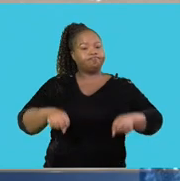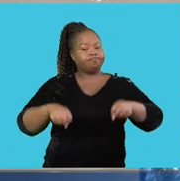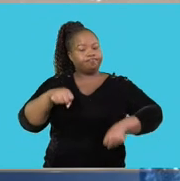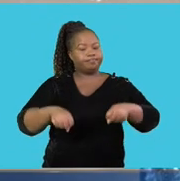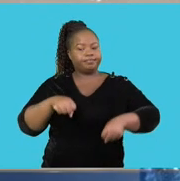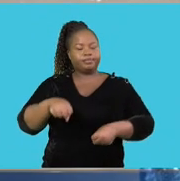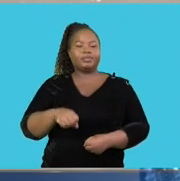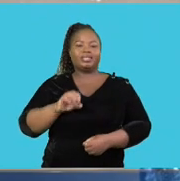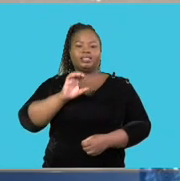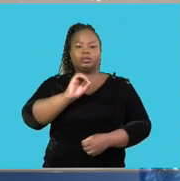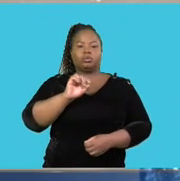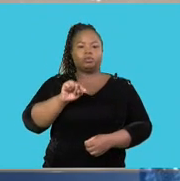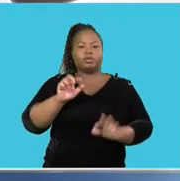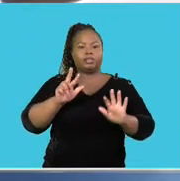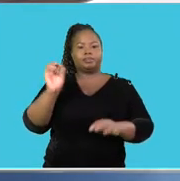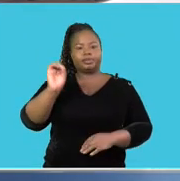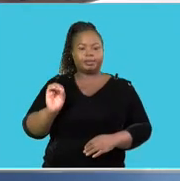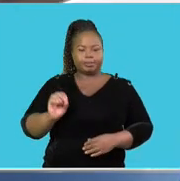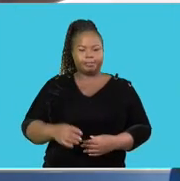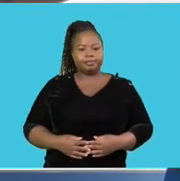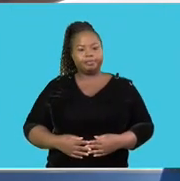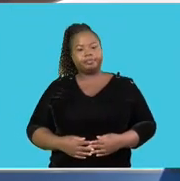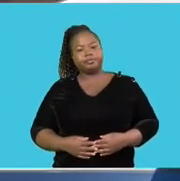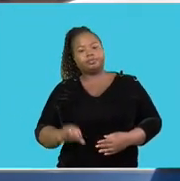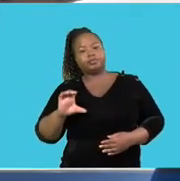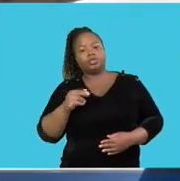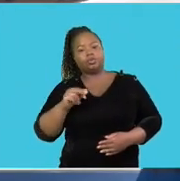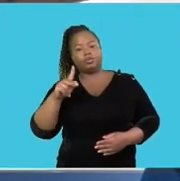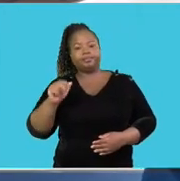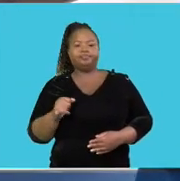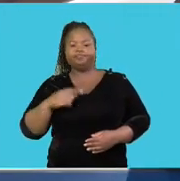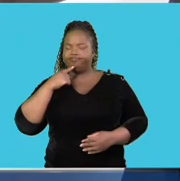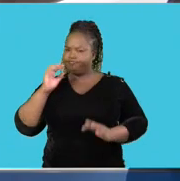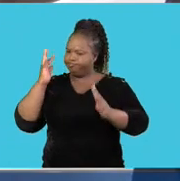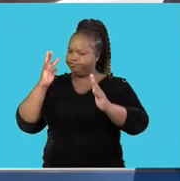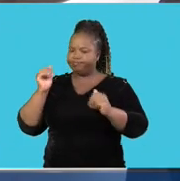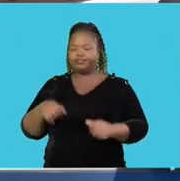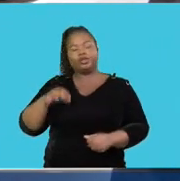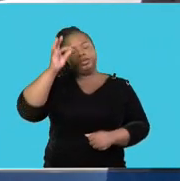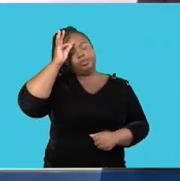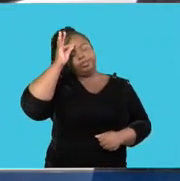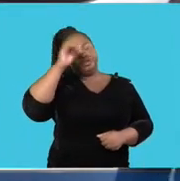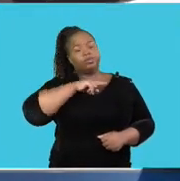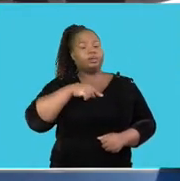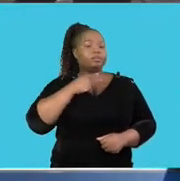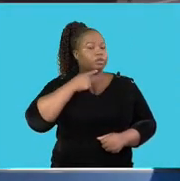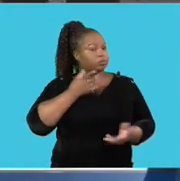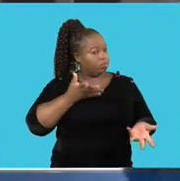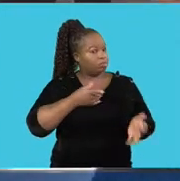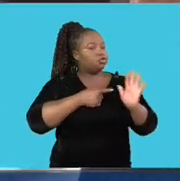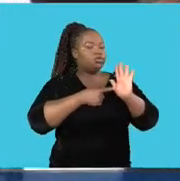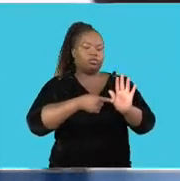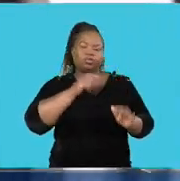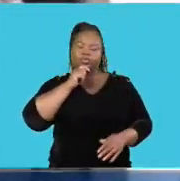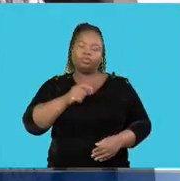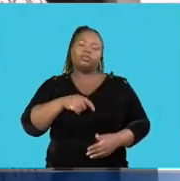for 0.8%. UChikunga uncome amaphulo wogunyaziso mthetho echaza wona